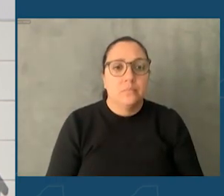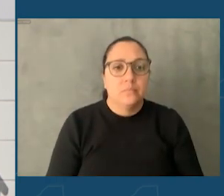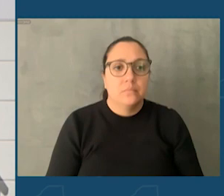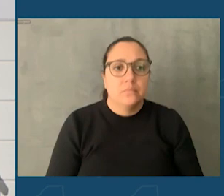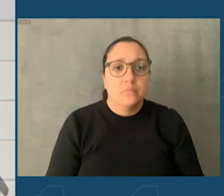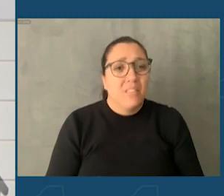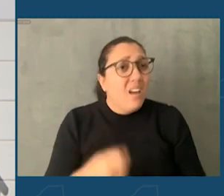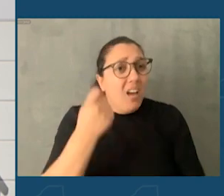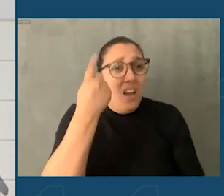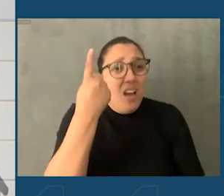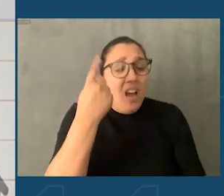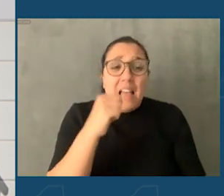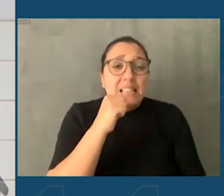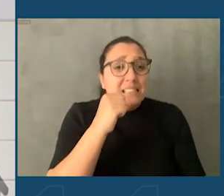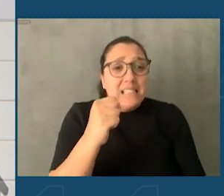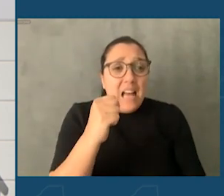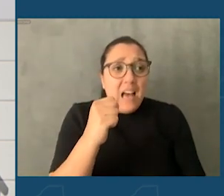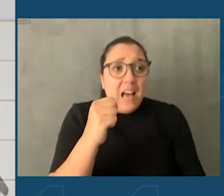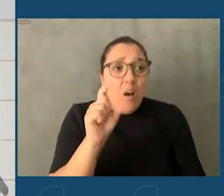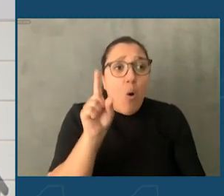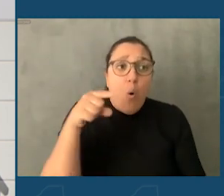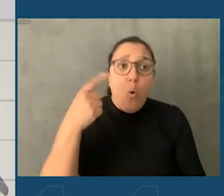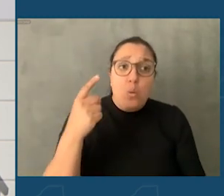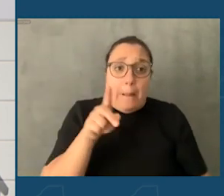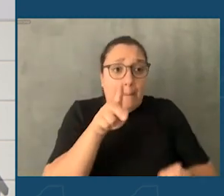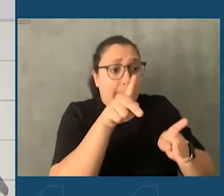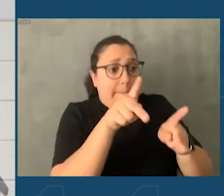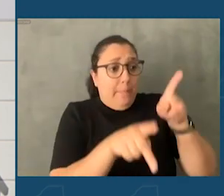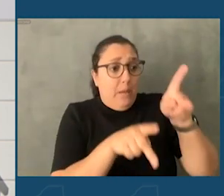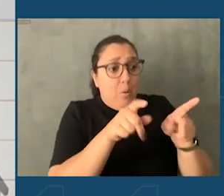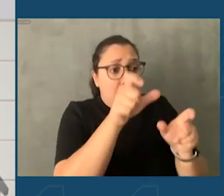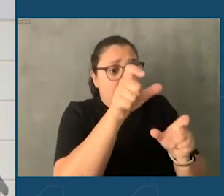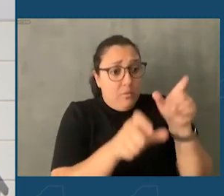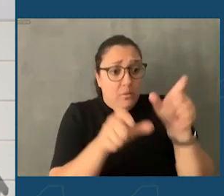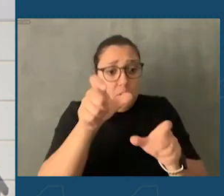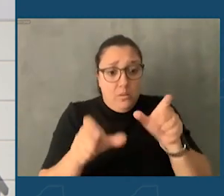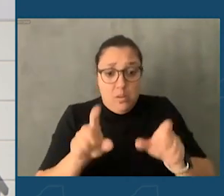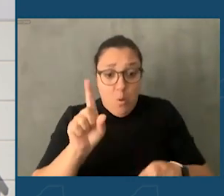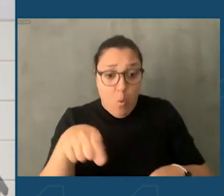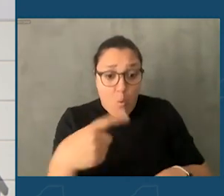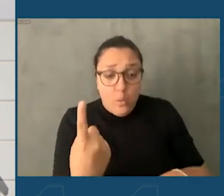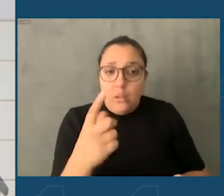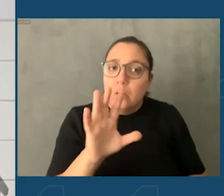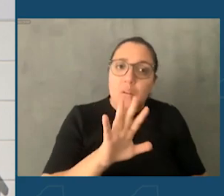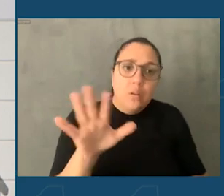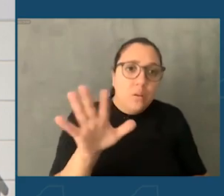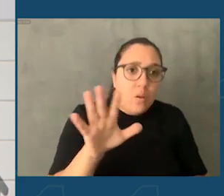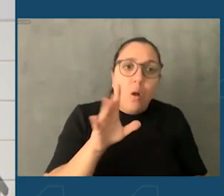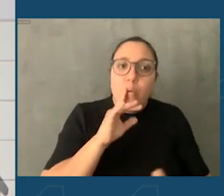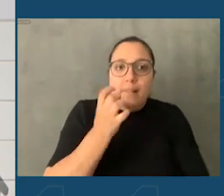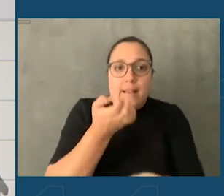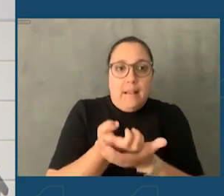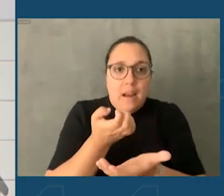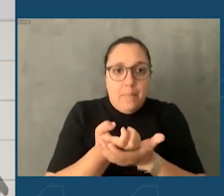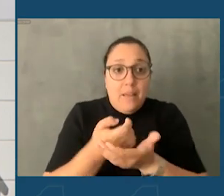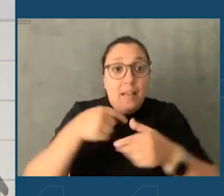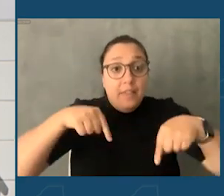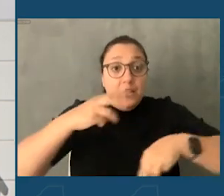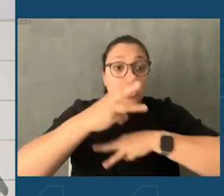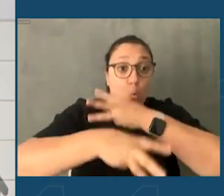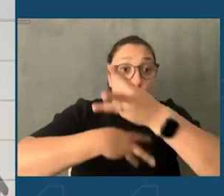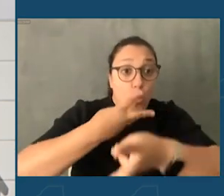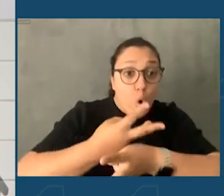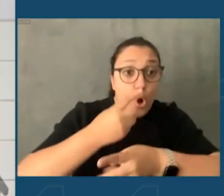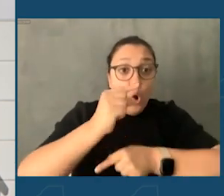humanitarian issue. This is an economic issue. We are a world global center, capital